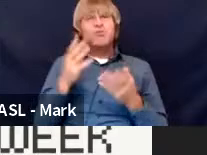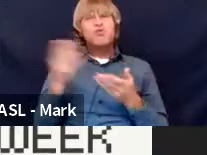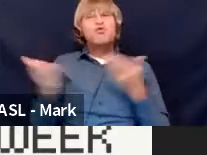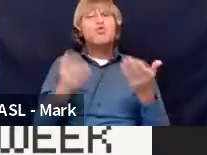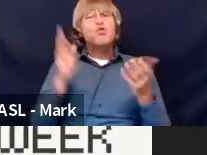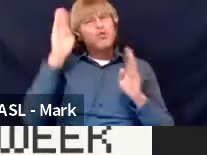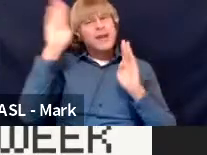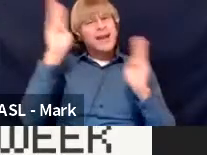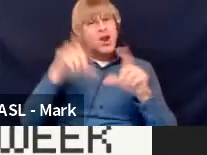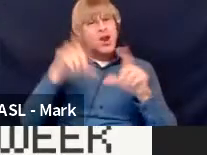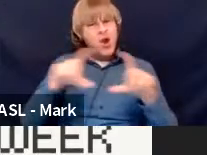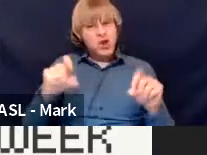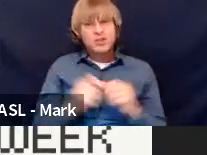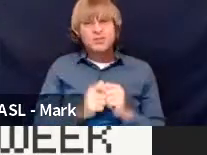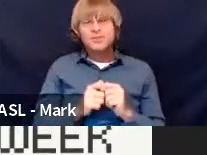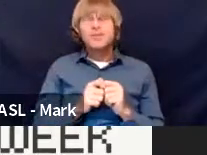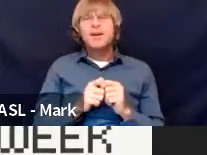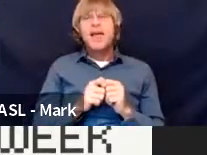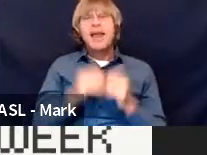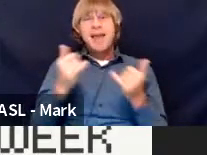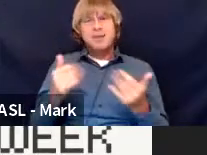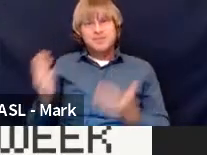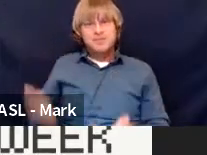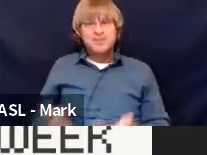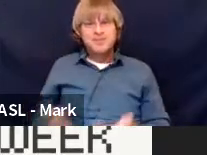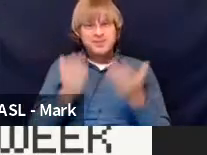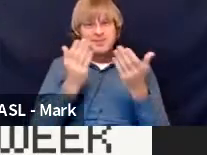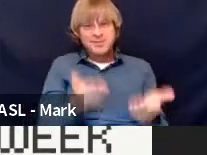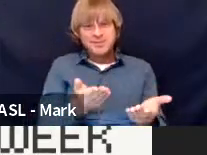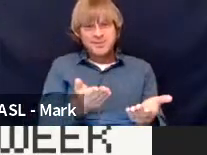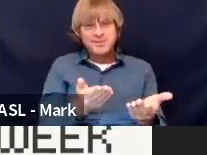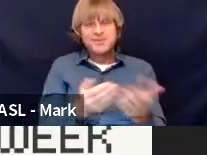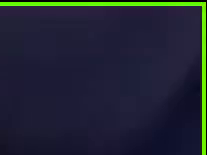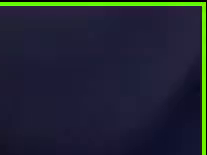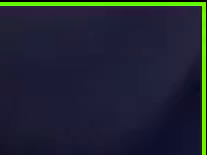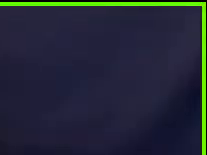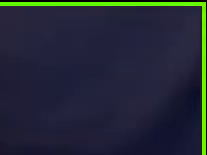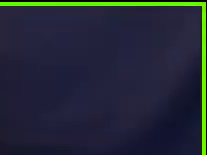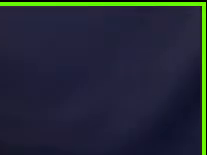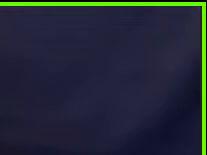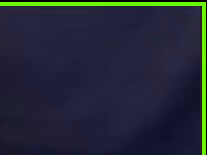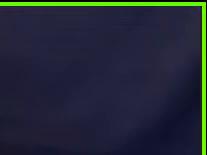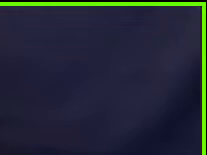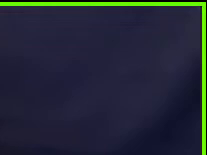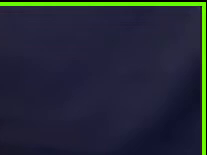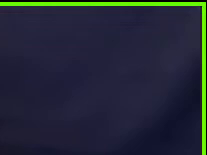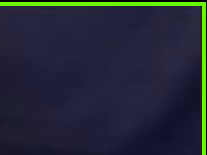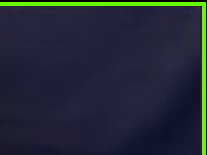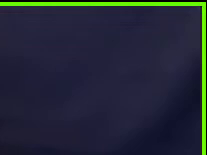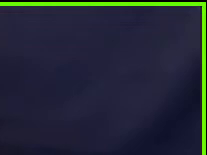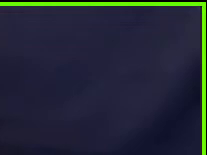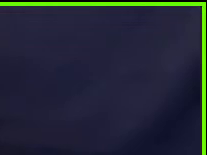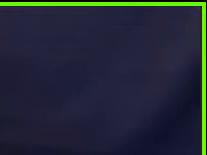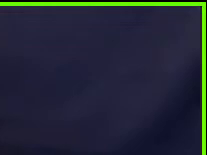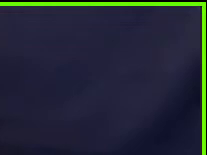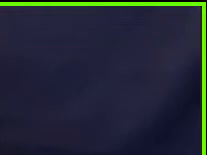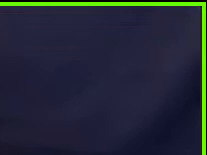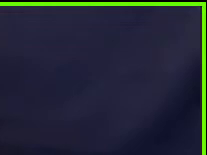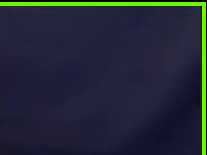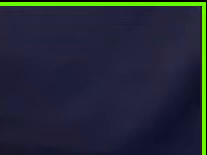pop-ups for the people in his community. And without further ado, I'm going to go ahead and stop sharing my screen and pass things over to Jermaine.